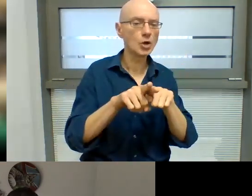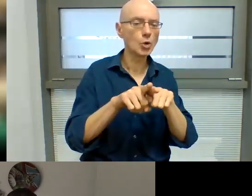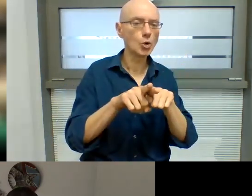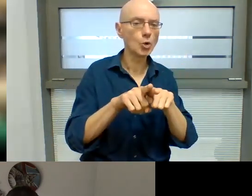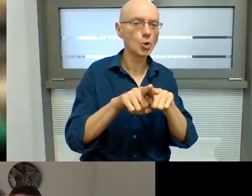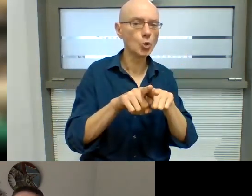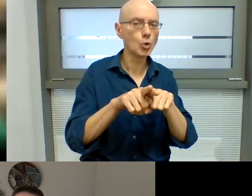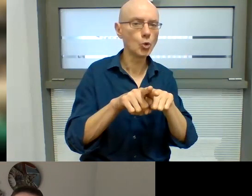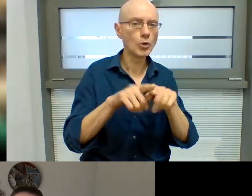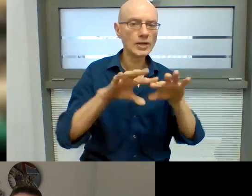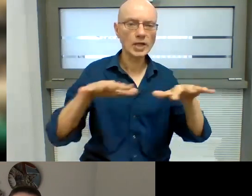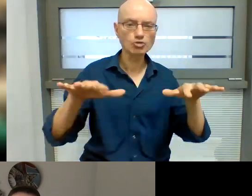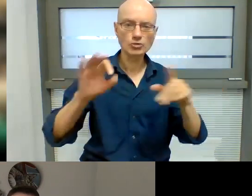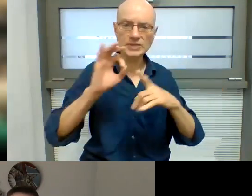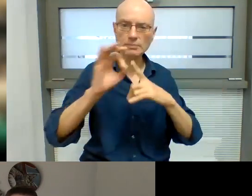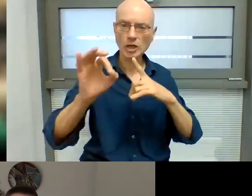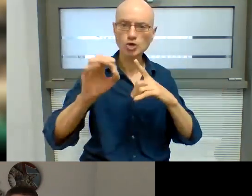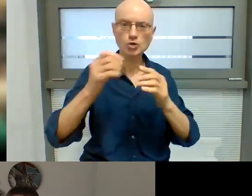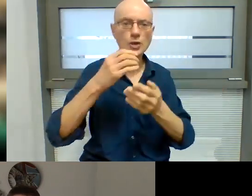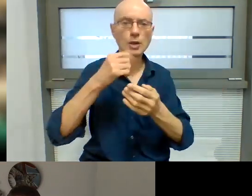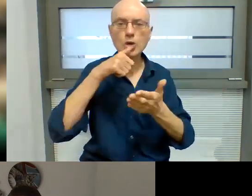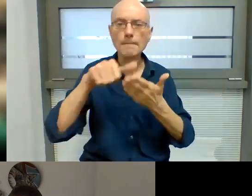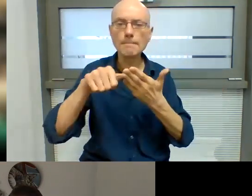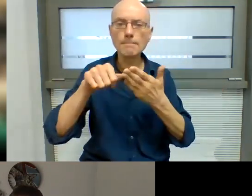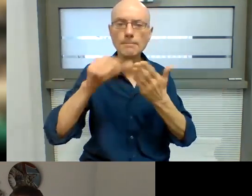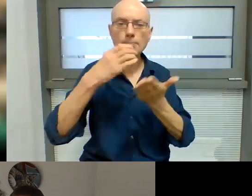countryside special and the postcard thing and